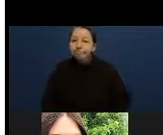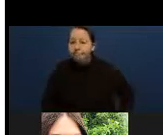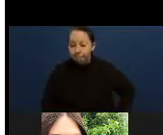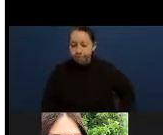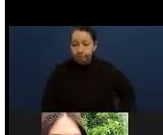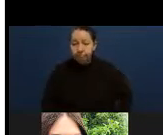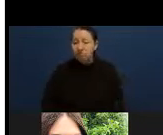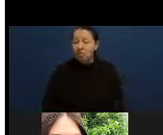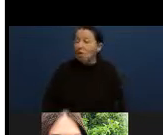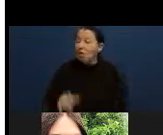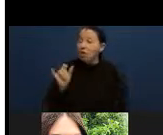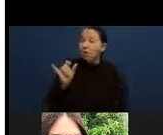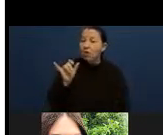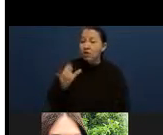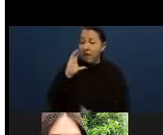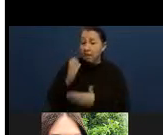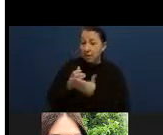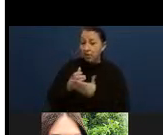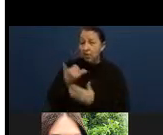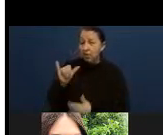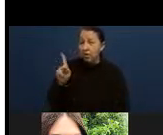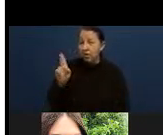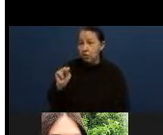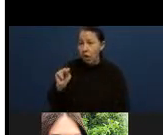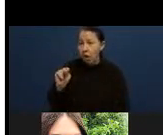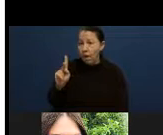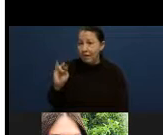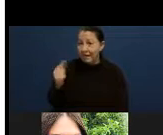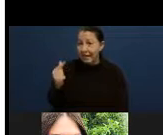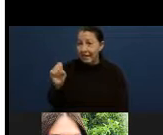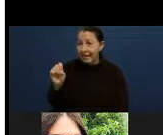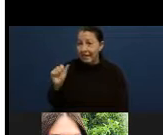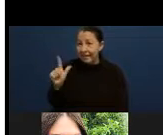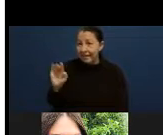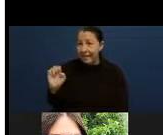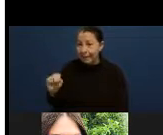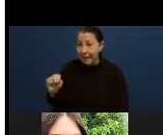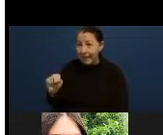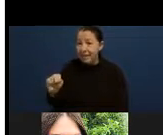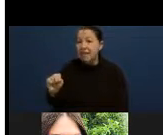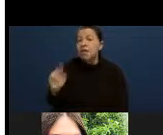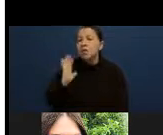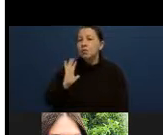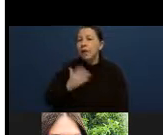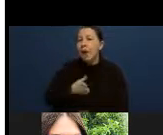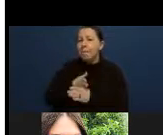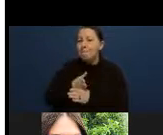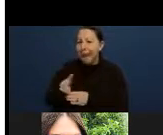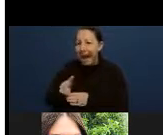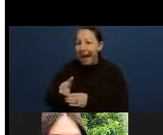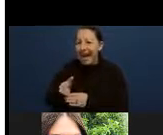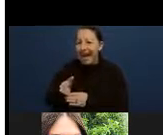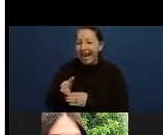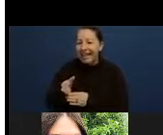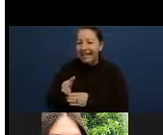So that's a picture of a Yukon king salmon, and that was our main subsistence activity, that